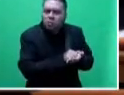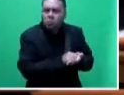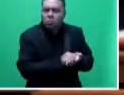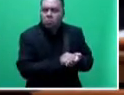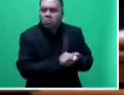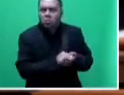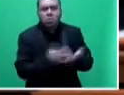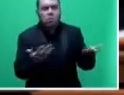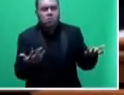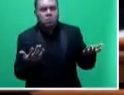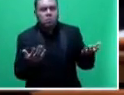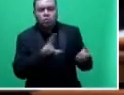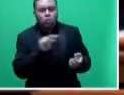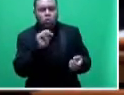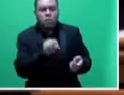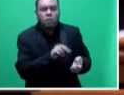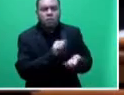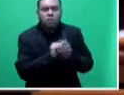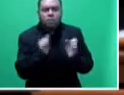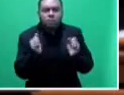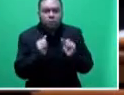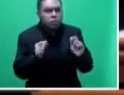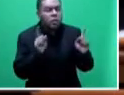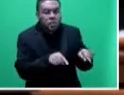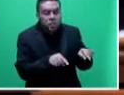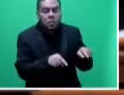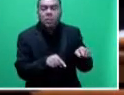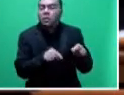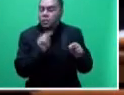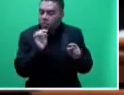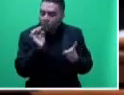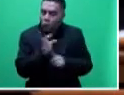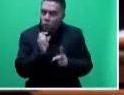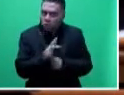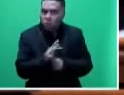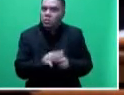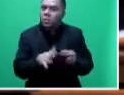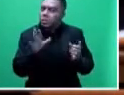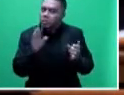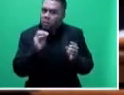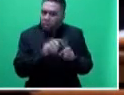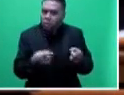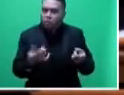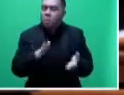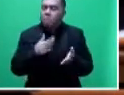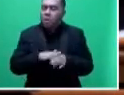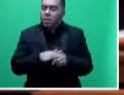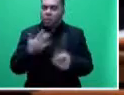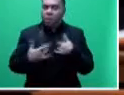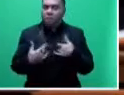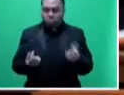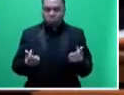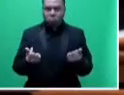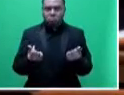living, that he does not need a fridge? To the fisherman, this is an essential good which will make life easier. Sometimes,